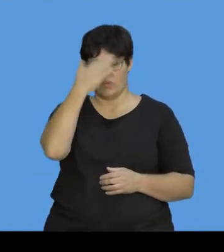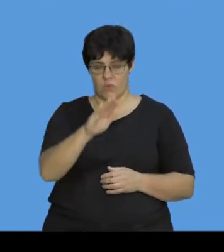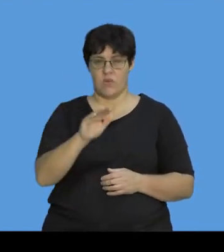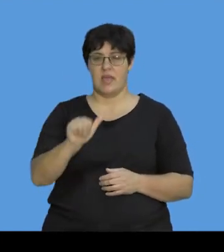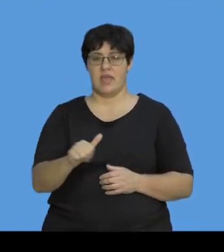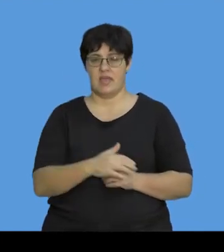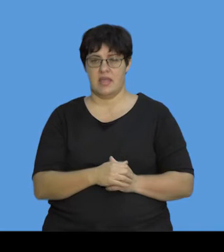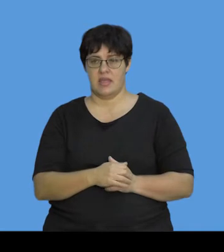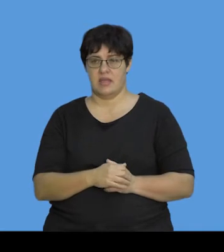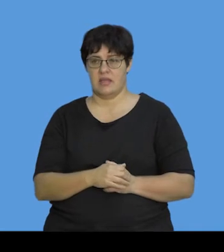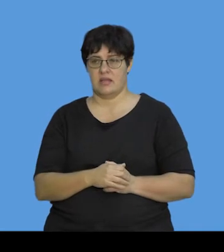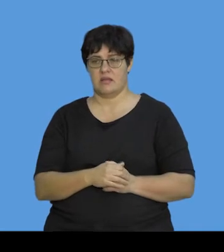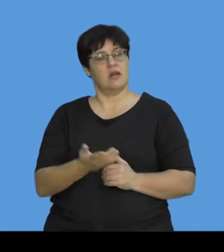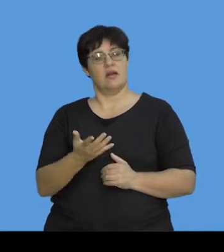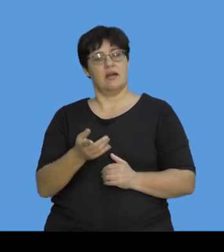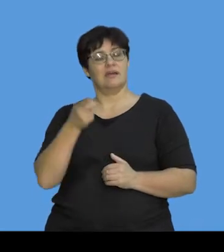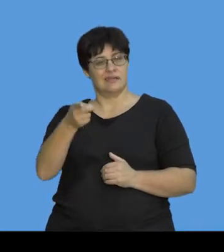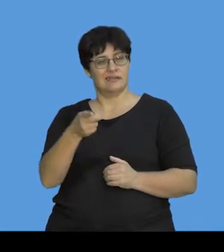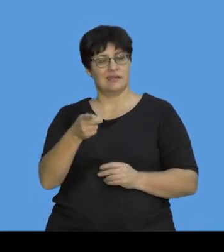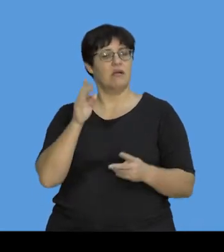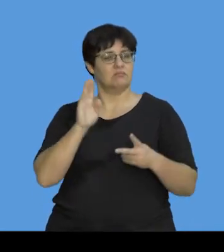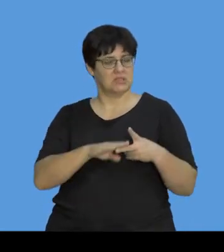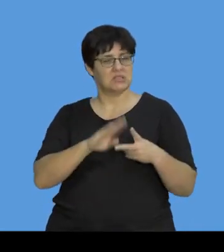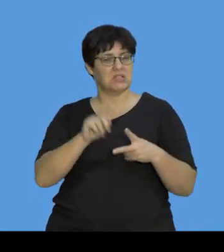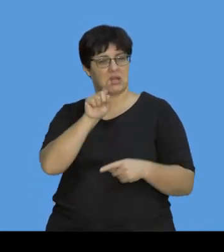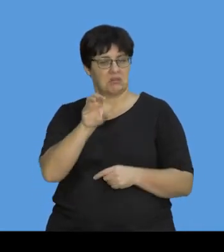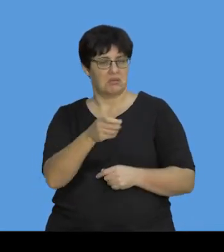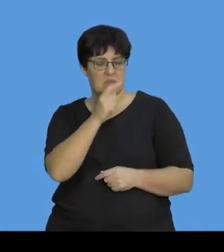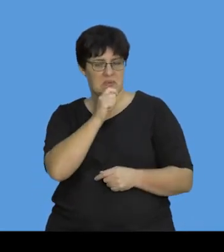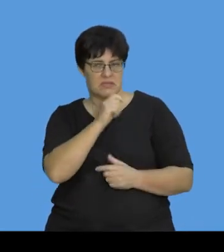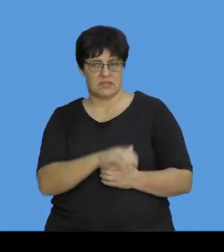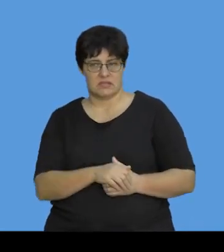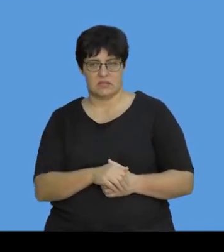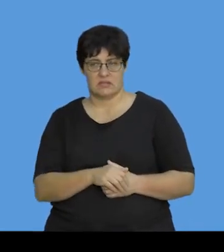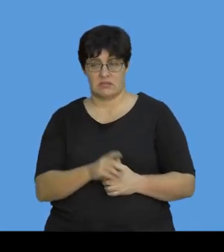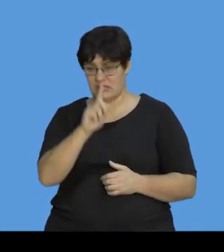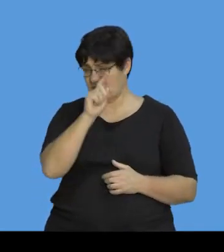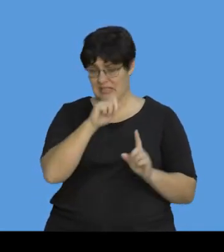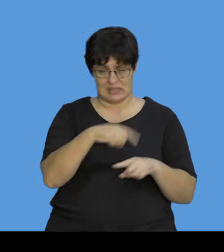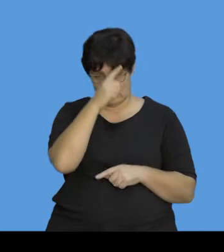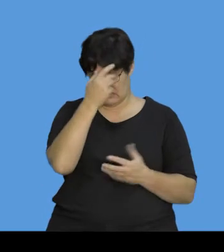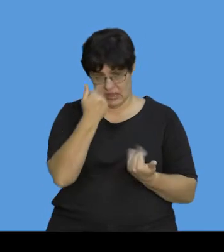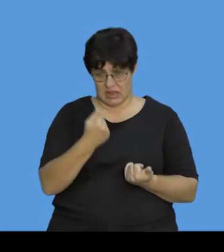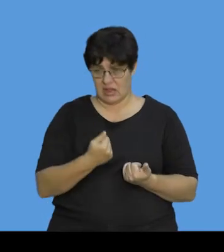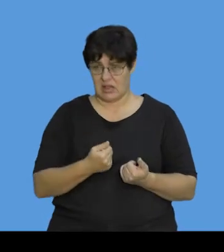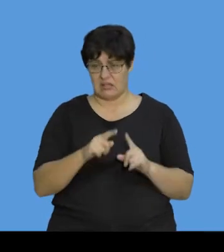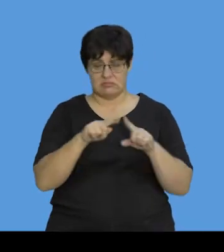know A. Oh, look, that would be the most logical equation. I don't know delta T, I don't know delta T, I